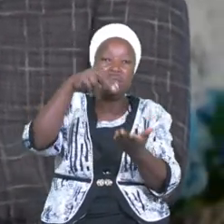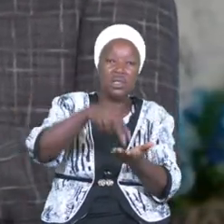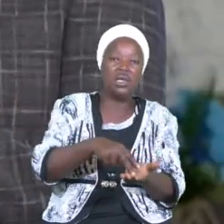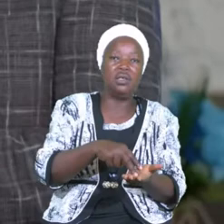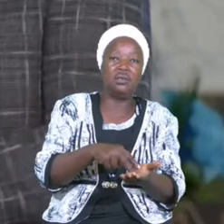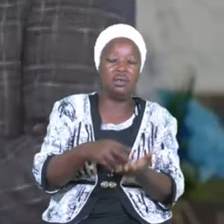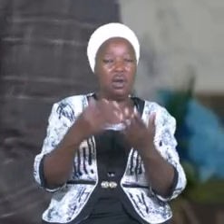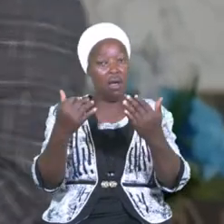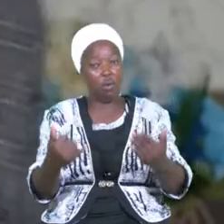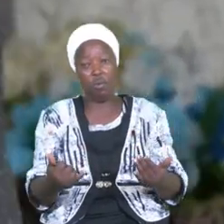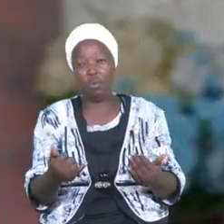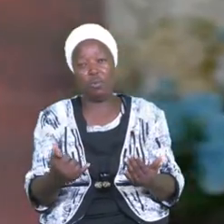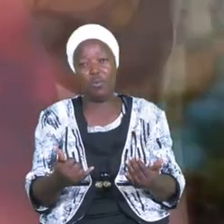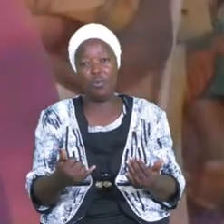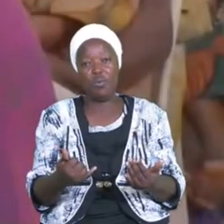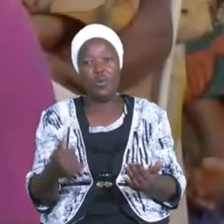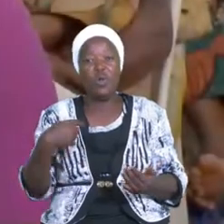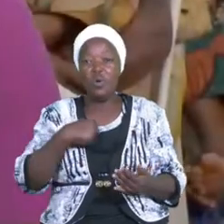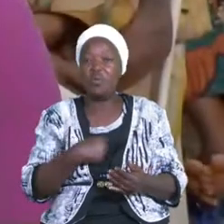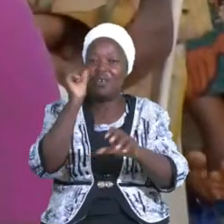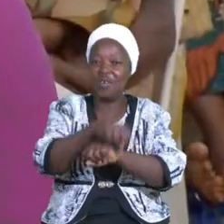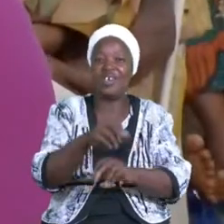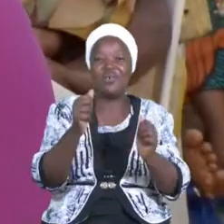Now we conquer with Christ.